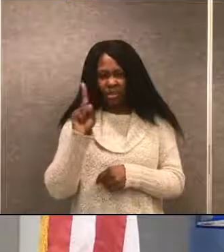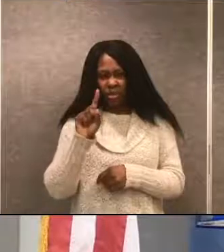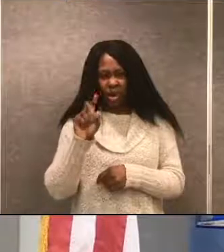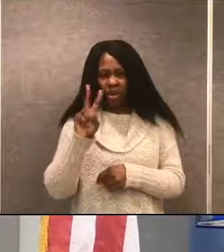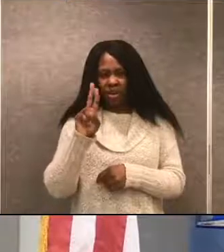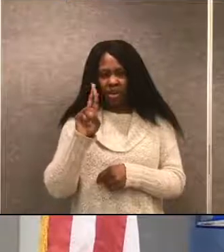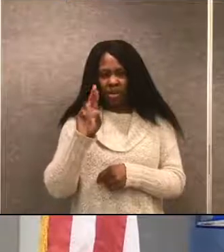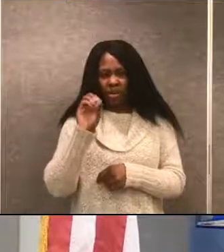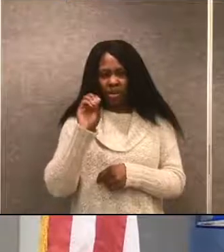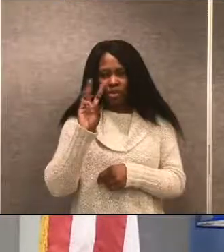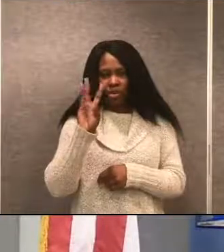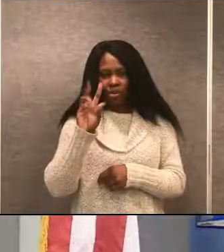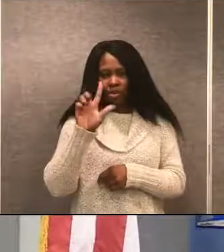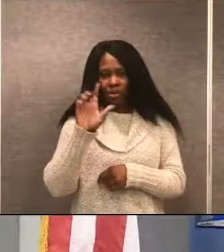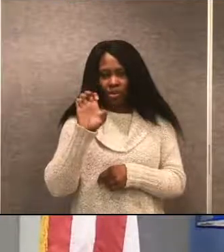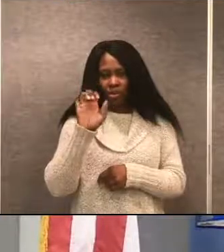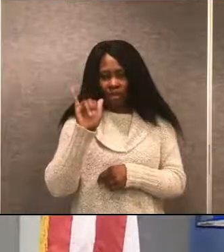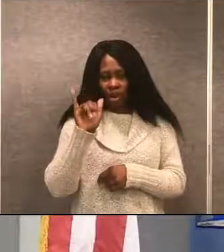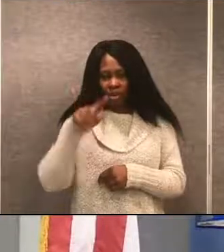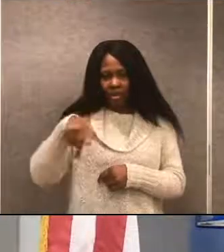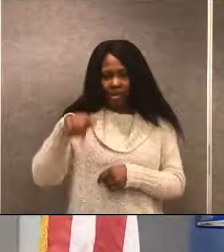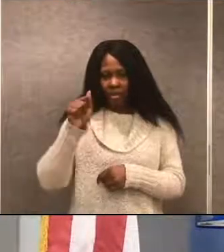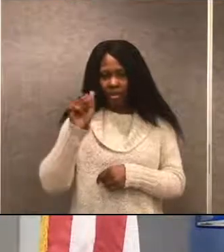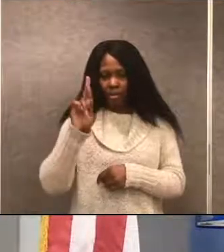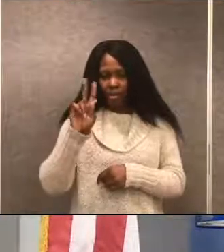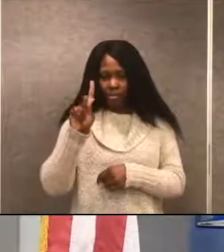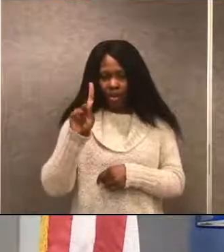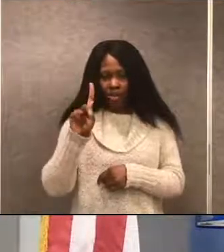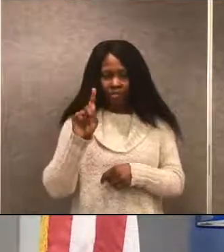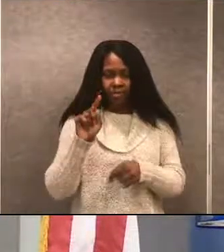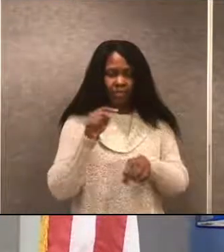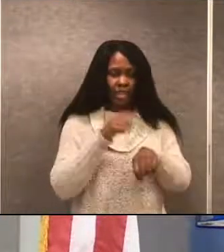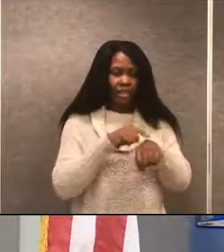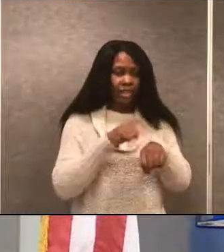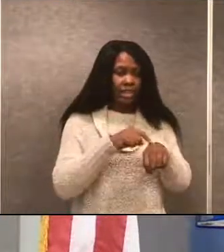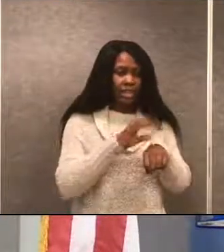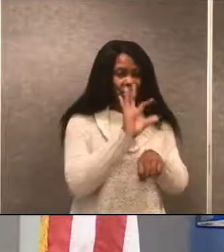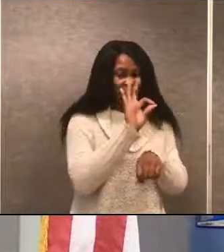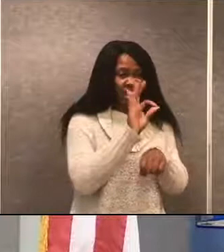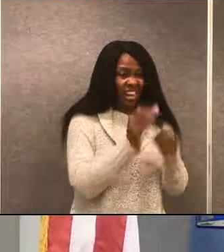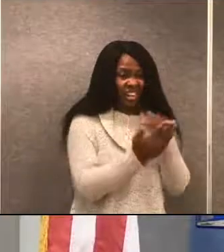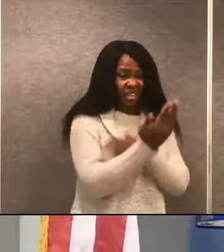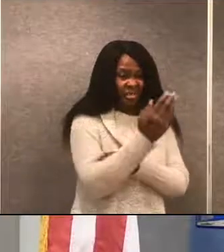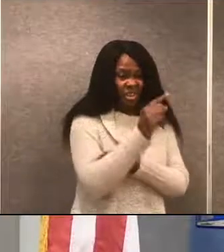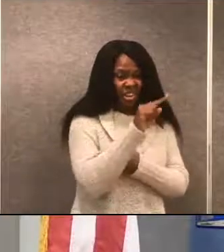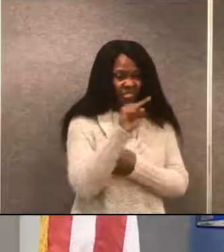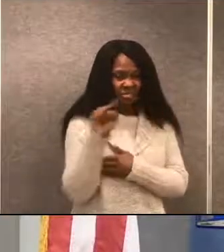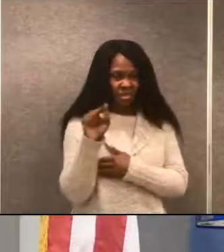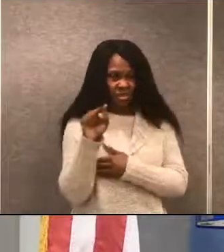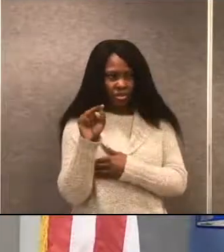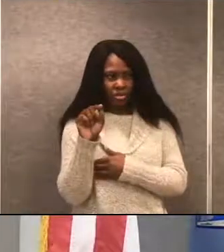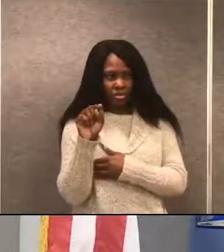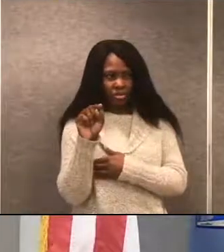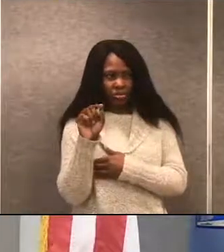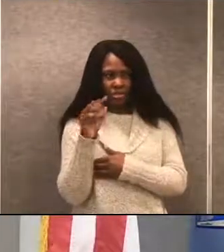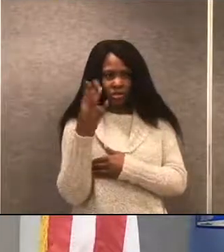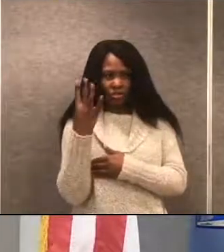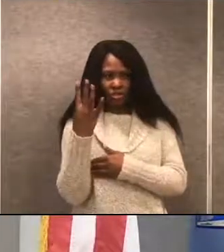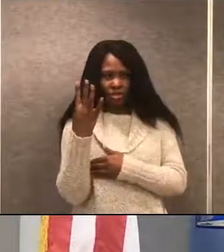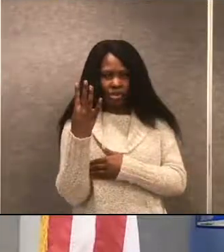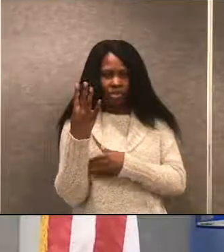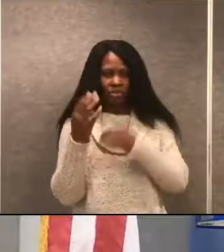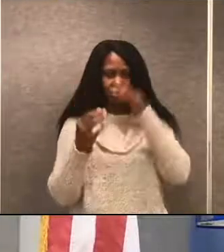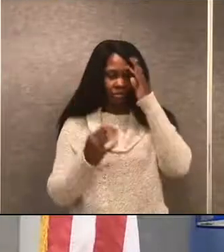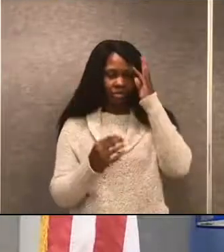from 9 a.m. to 1 p.m. And then I do want to thank the faith-based organizations. We did have a call